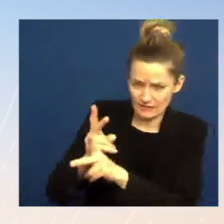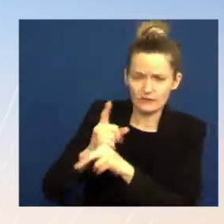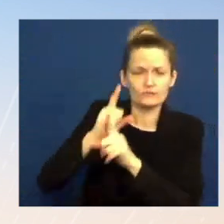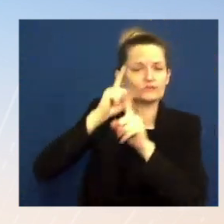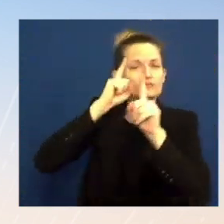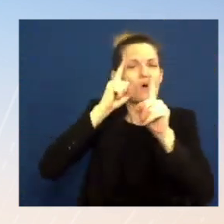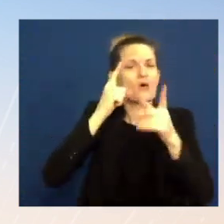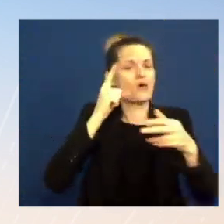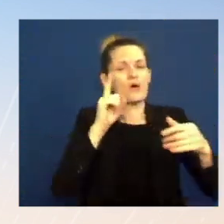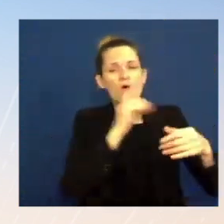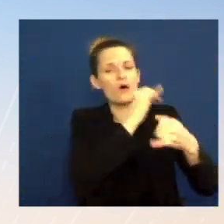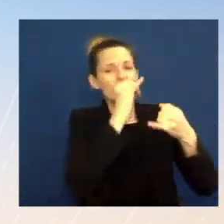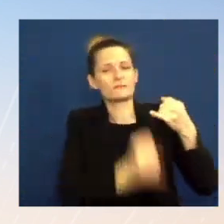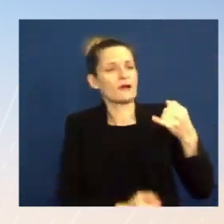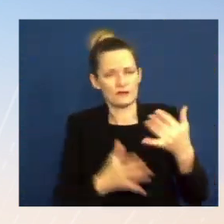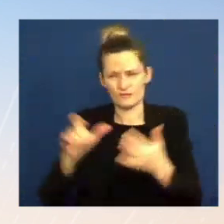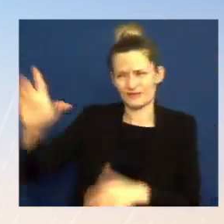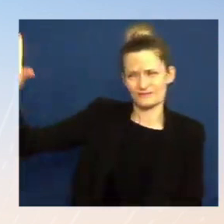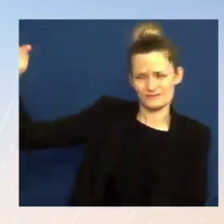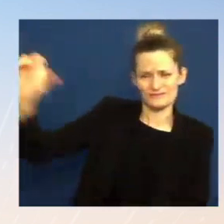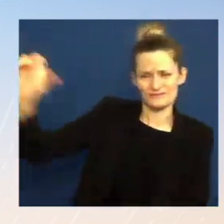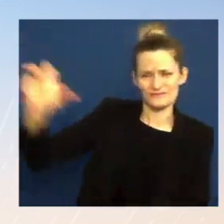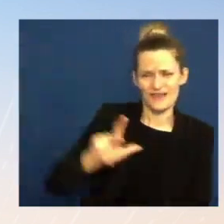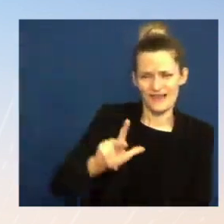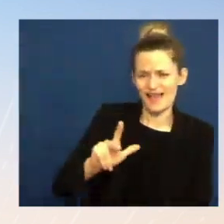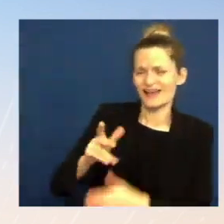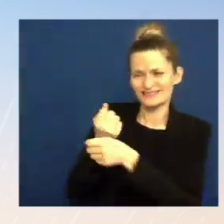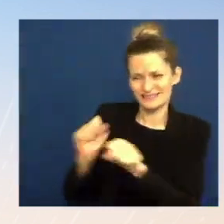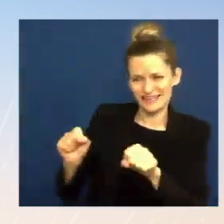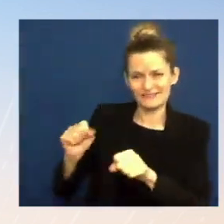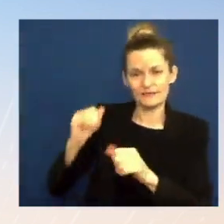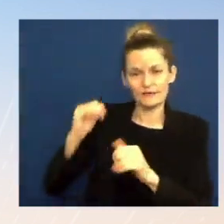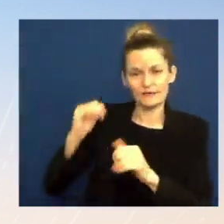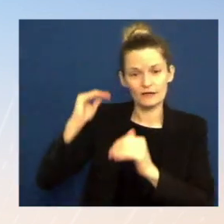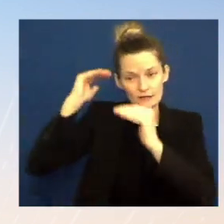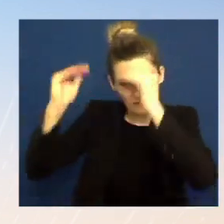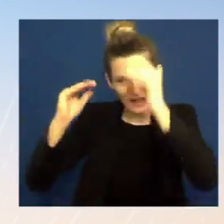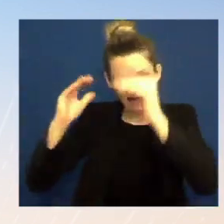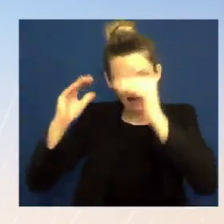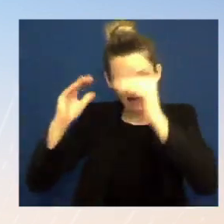adults and children. And the children aspect of this is something obviously the president is quite